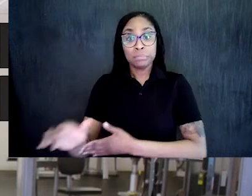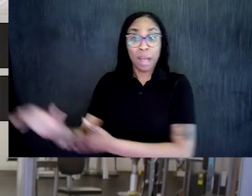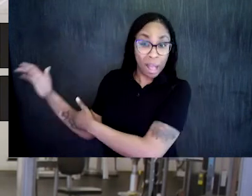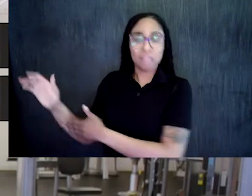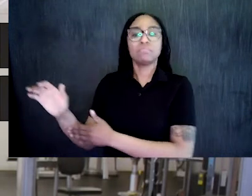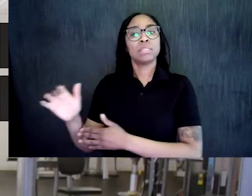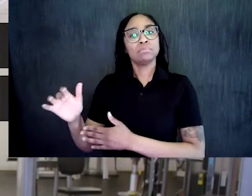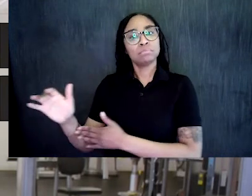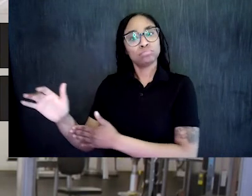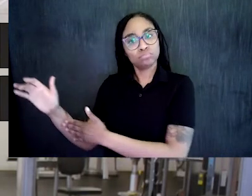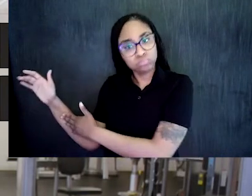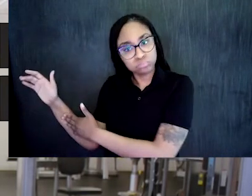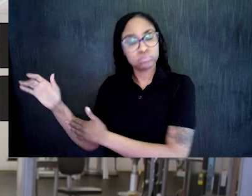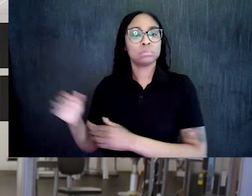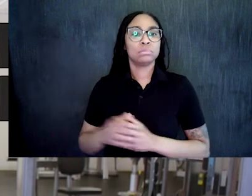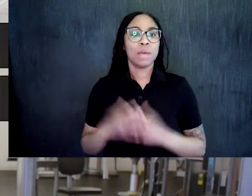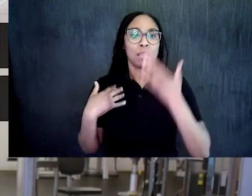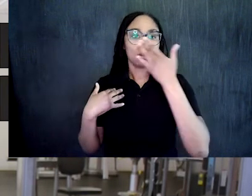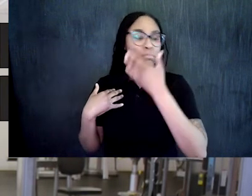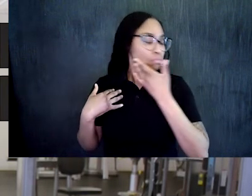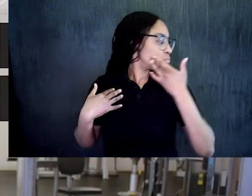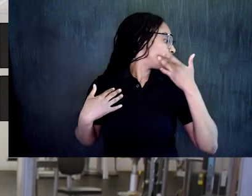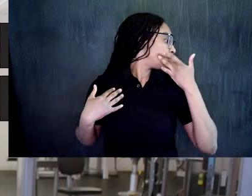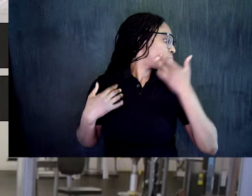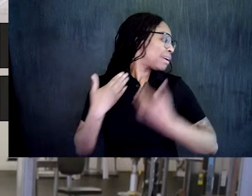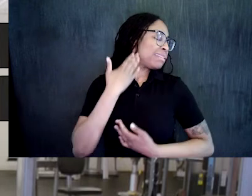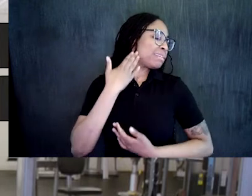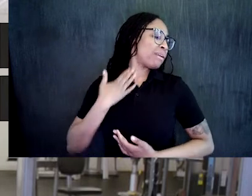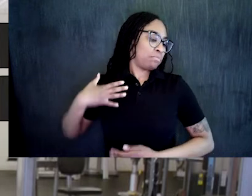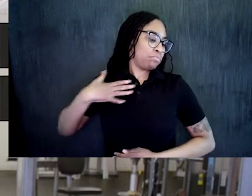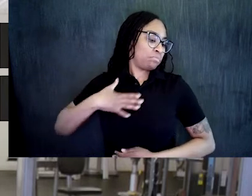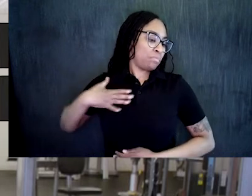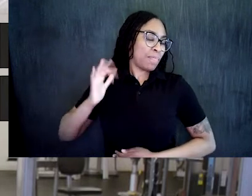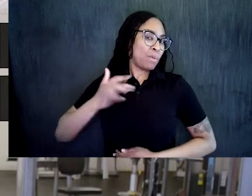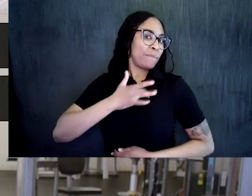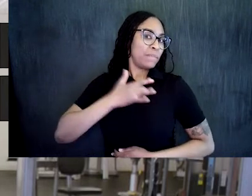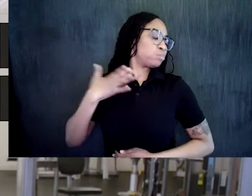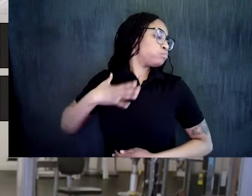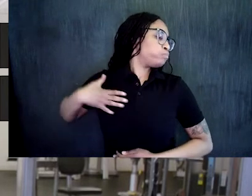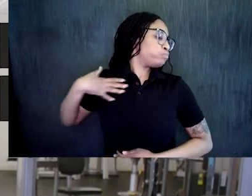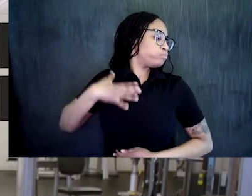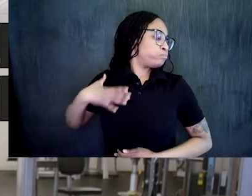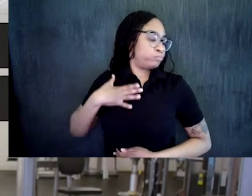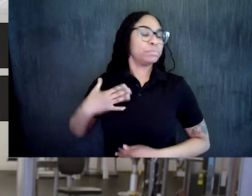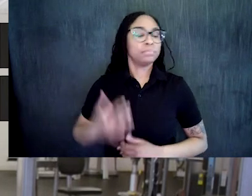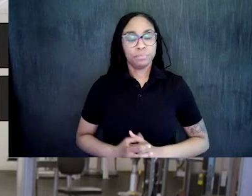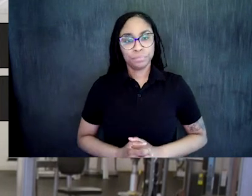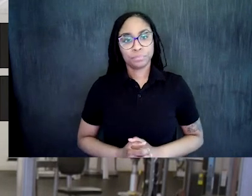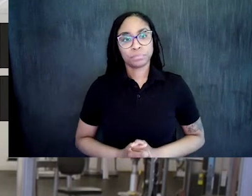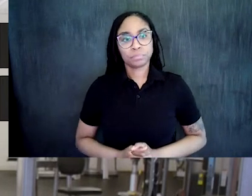pull back as far as is comfortable. Make sure you move slowly, right? You don't want to just yank their arm back, you want them to hold